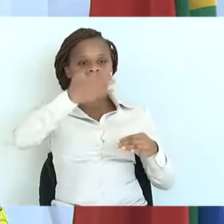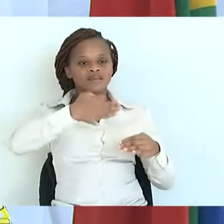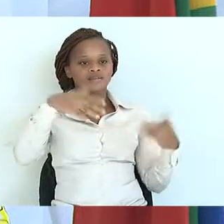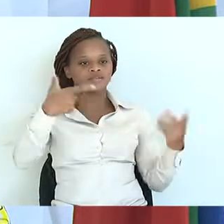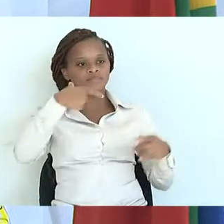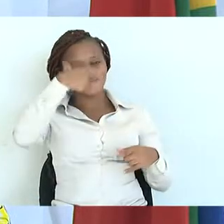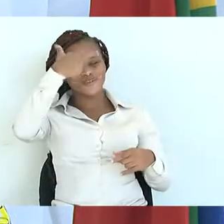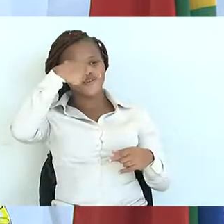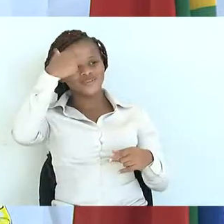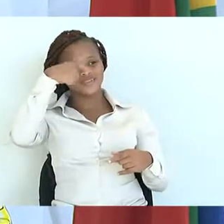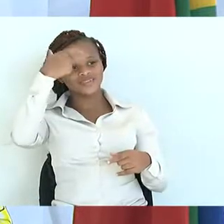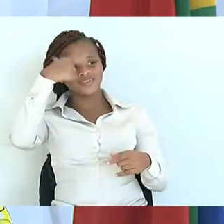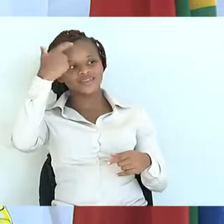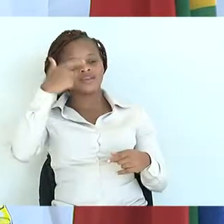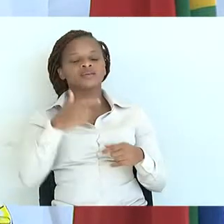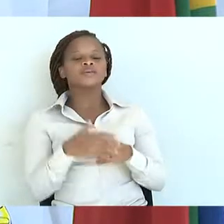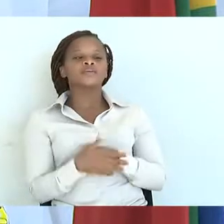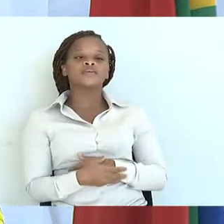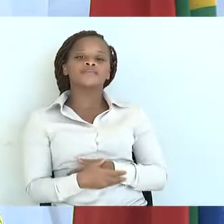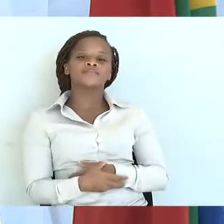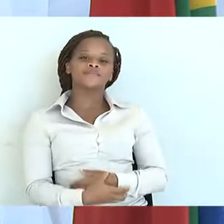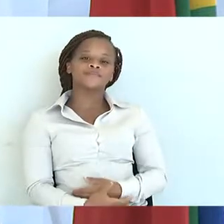amakhosi asendlunkulu